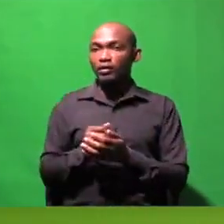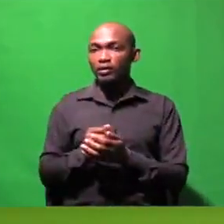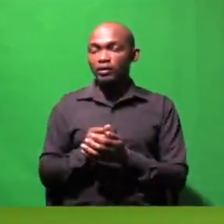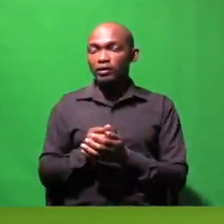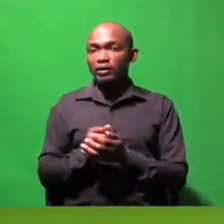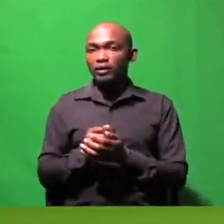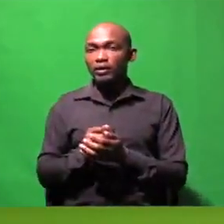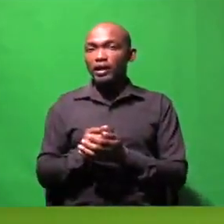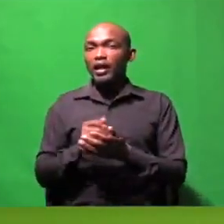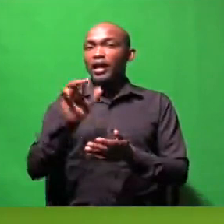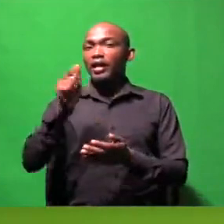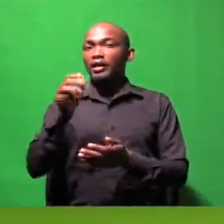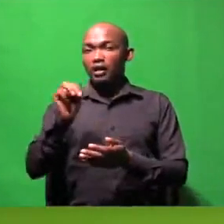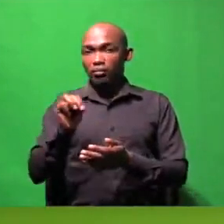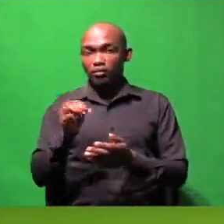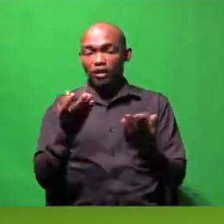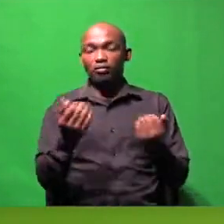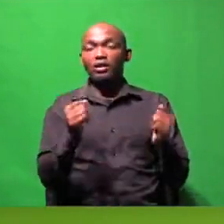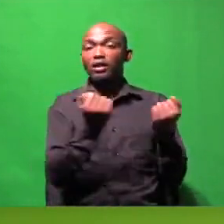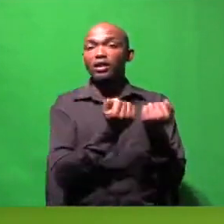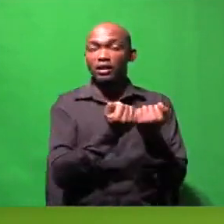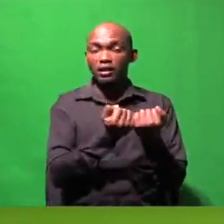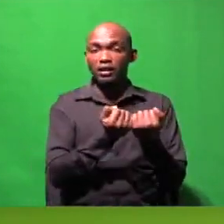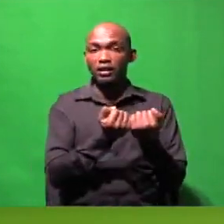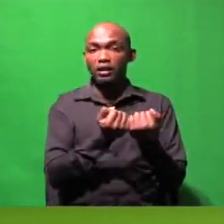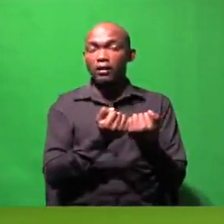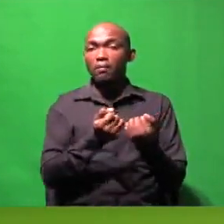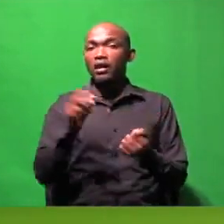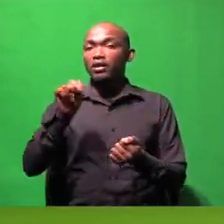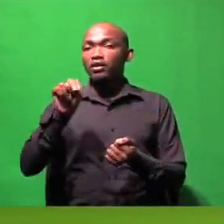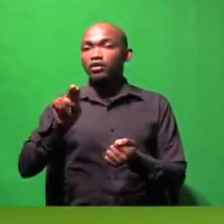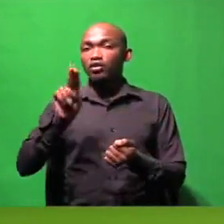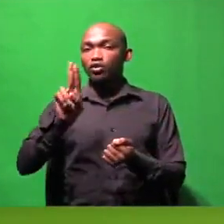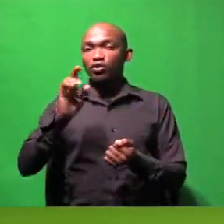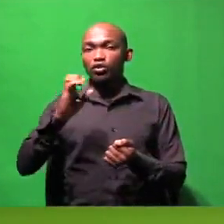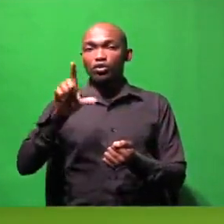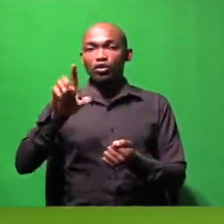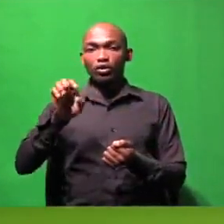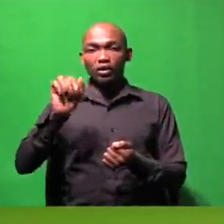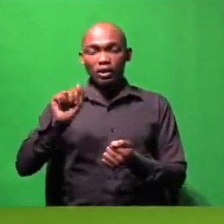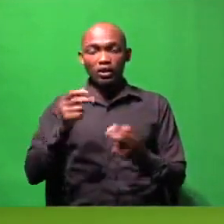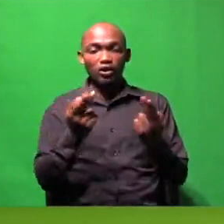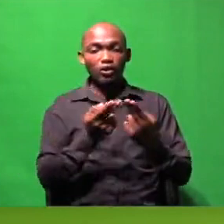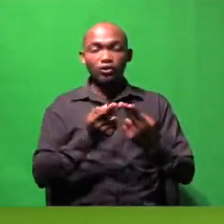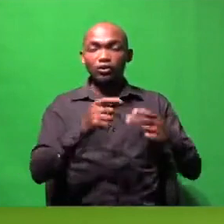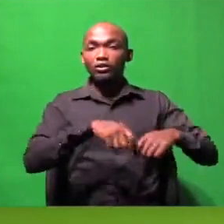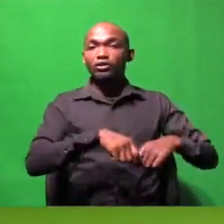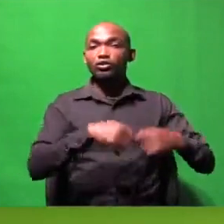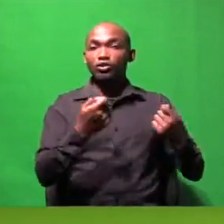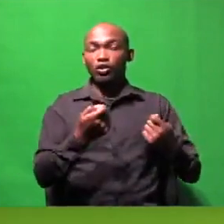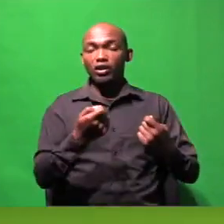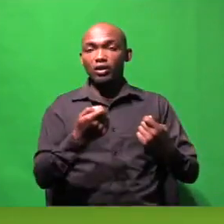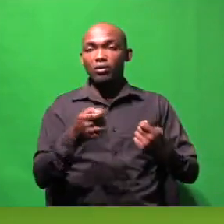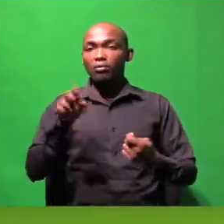can be created by nuclear fusion, also be destroyed by nuclear fission. So